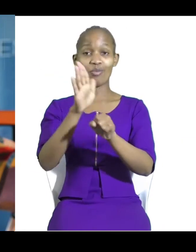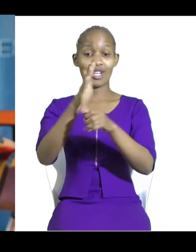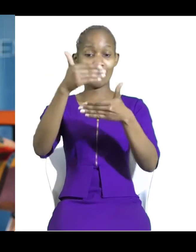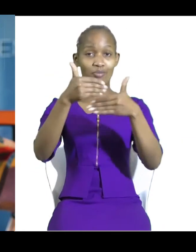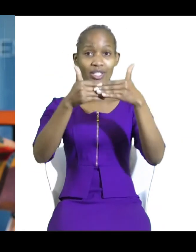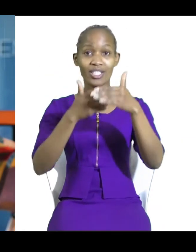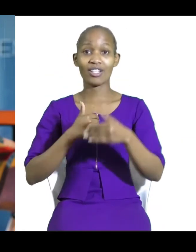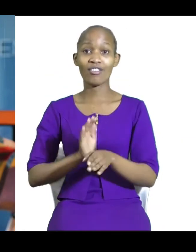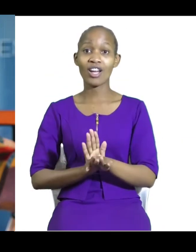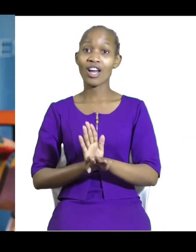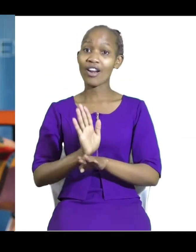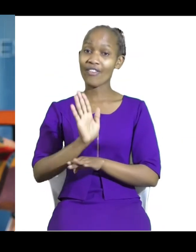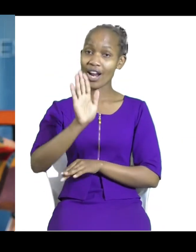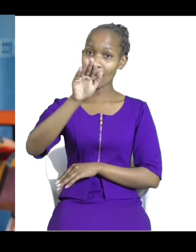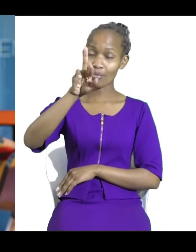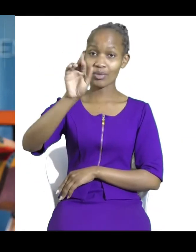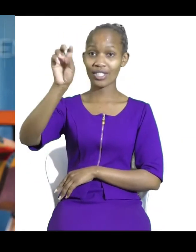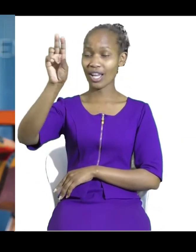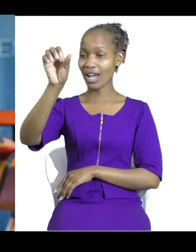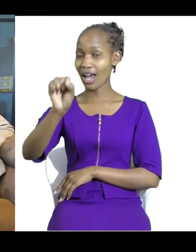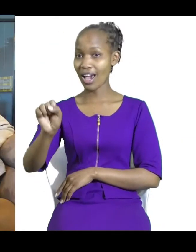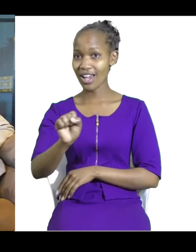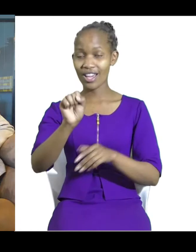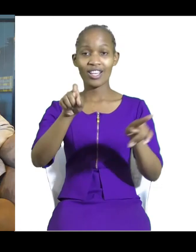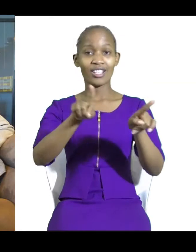buildings have ramps, most buildings have